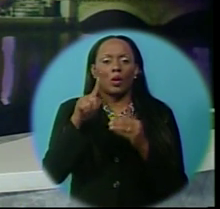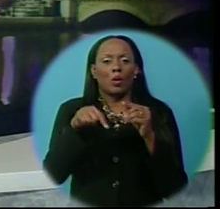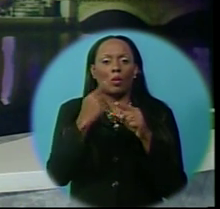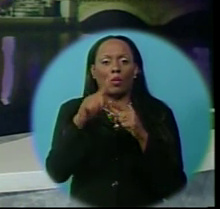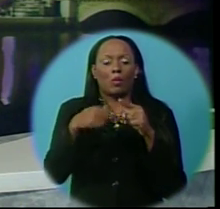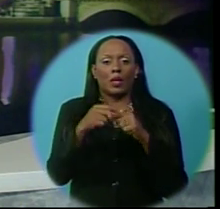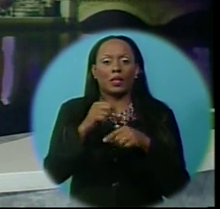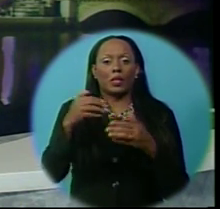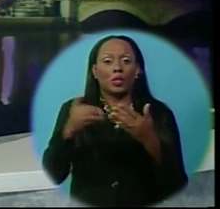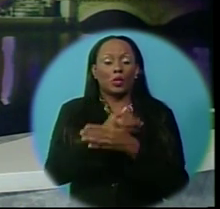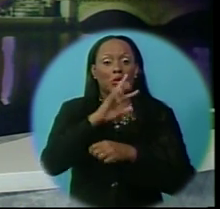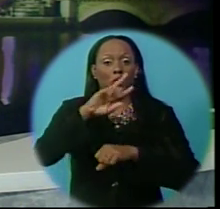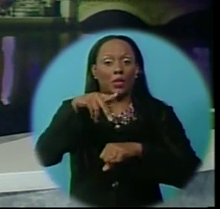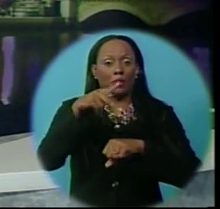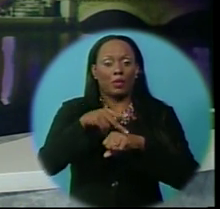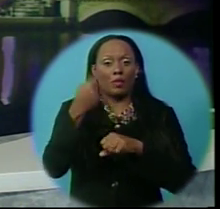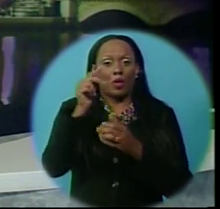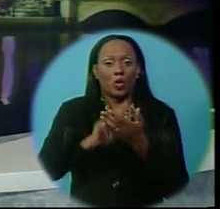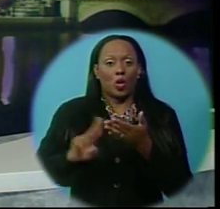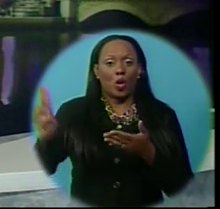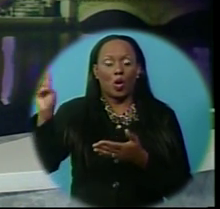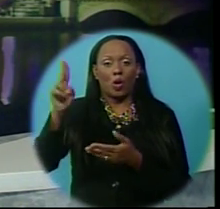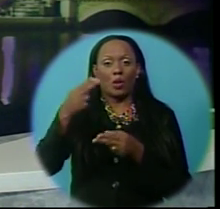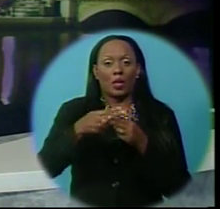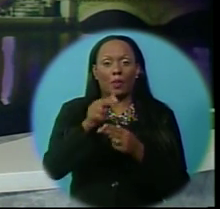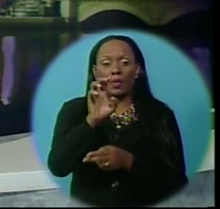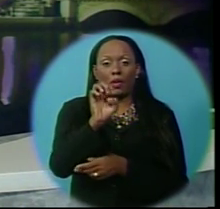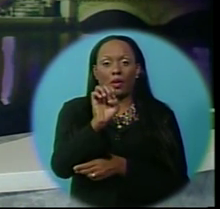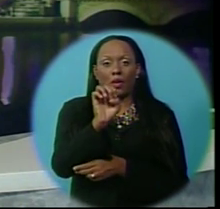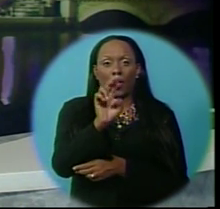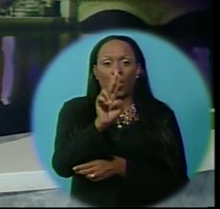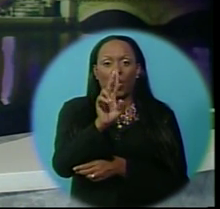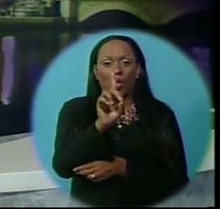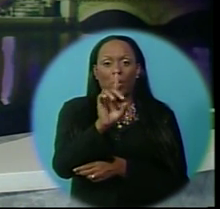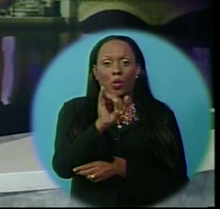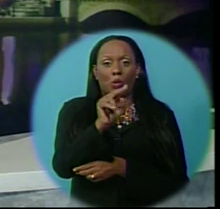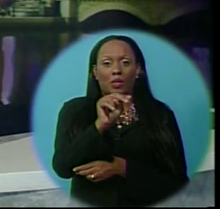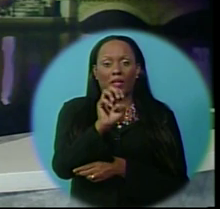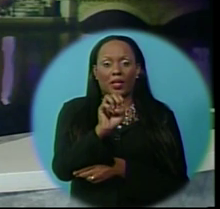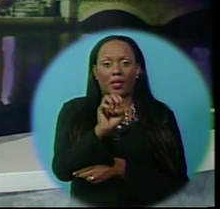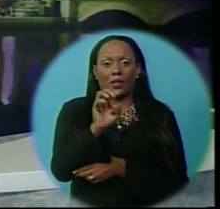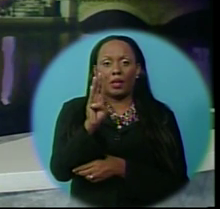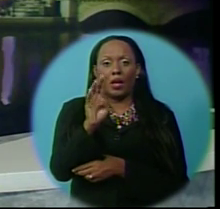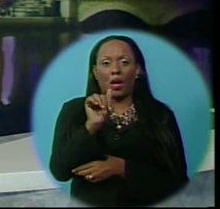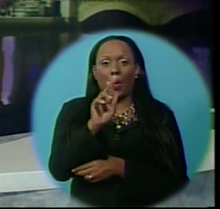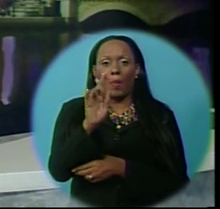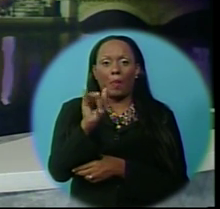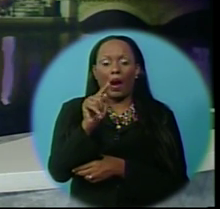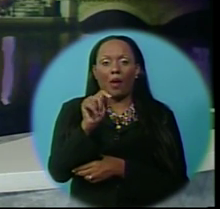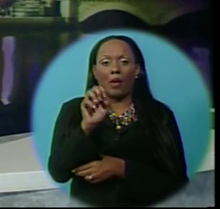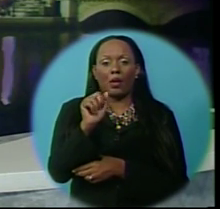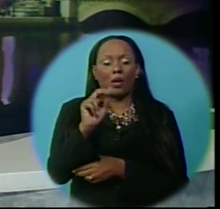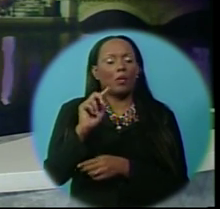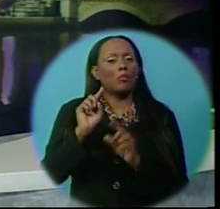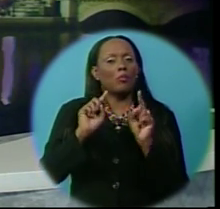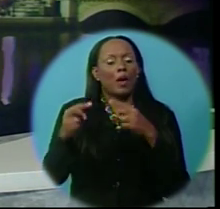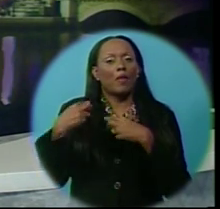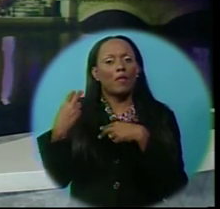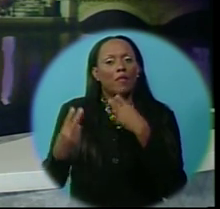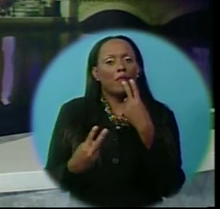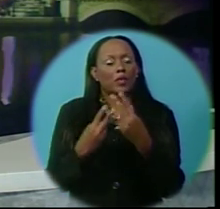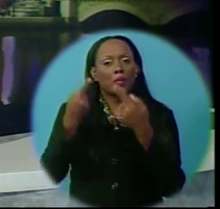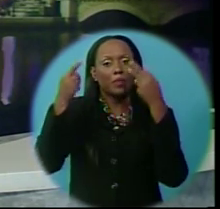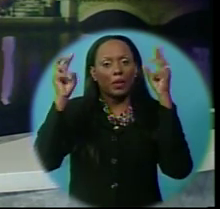assurance recently when the new principal of UWI Cave Hill campus, Professor Udine Barreto, paid him a courtesy call at Illawarra